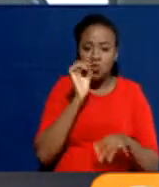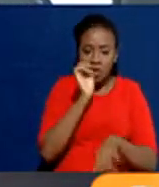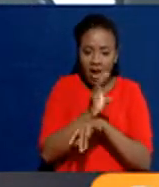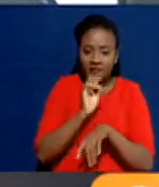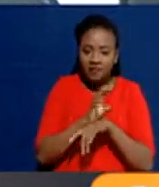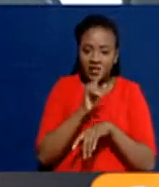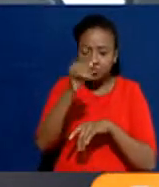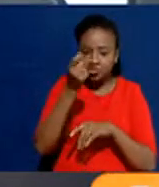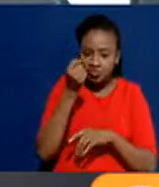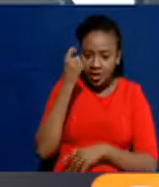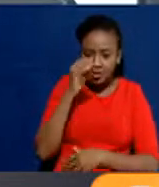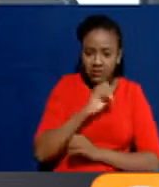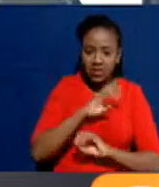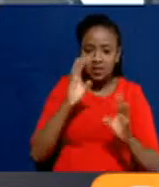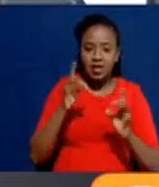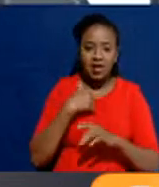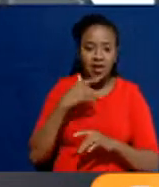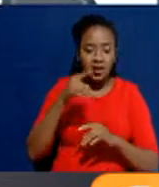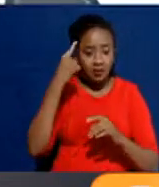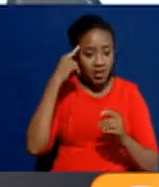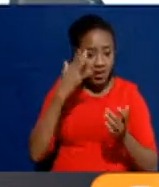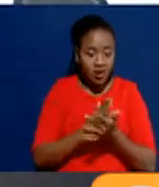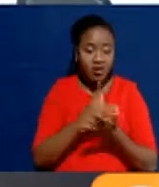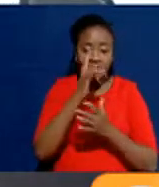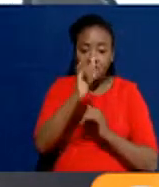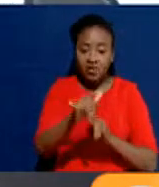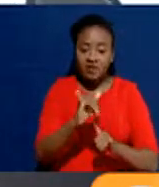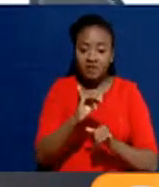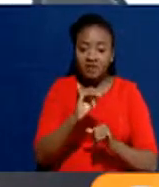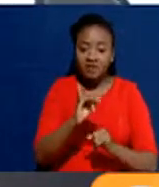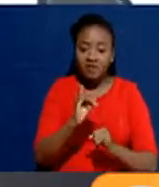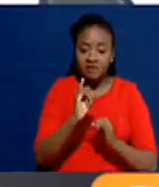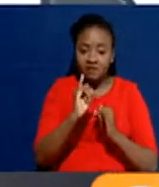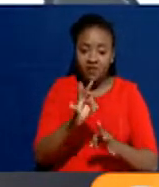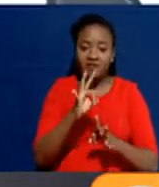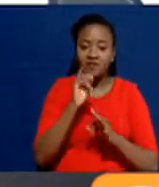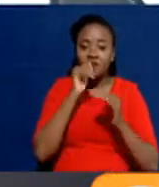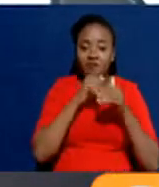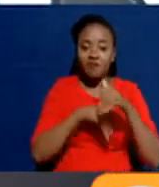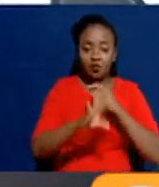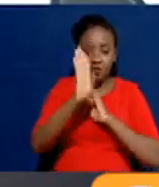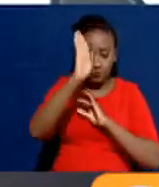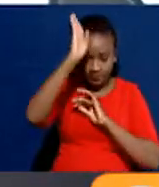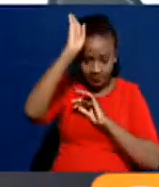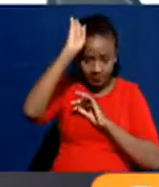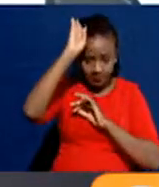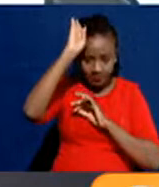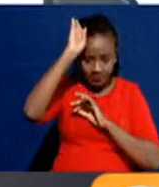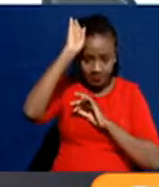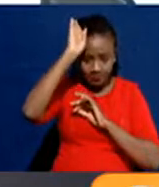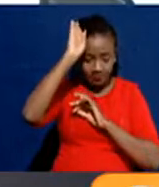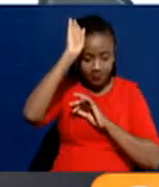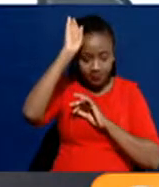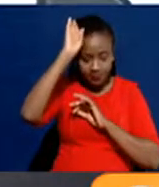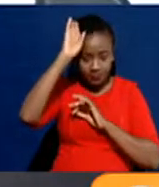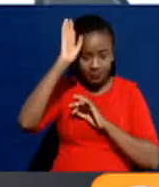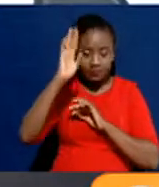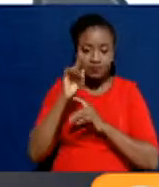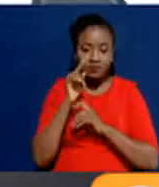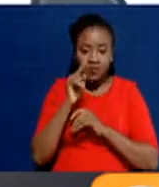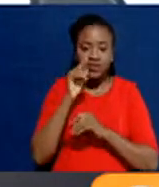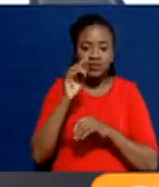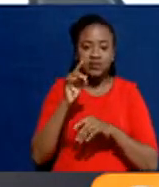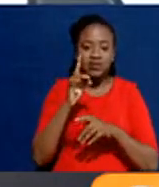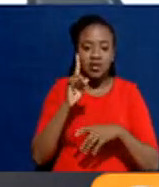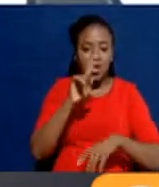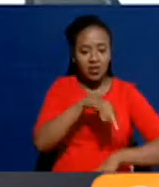would carry the day. And that would be legal advice, right? From someone like the Attorney General, whose primary role is the chief legal advisor